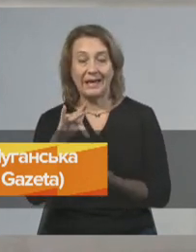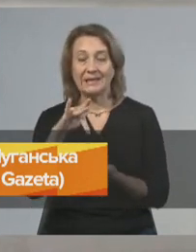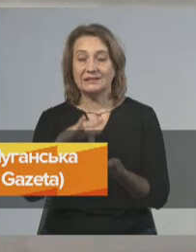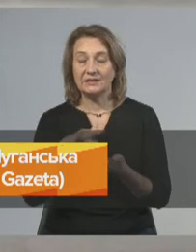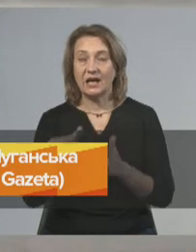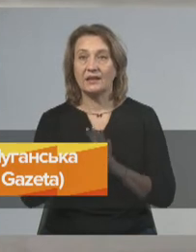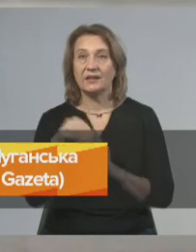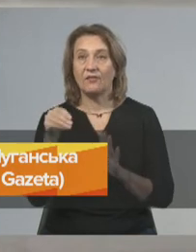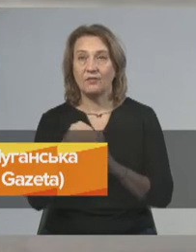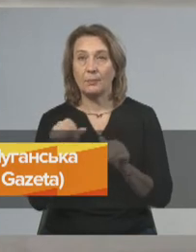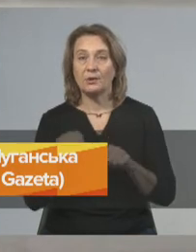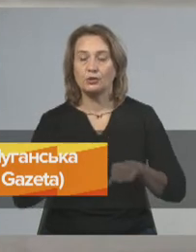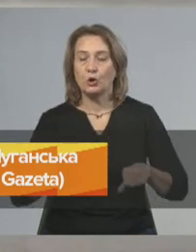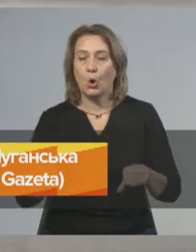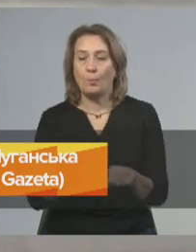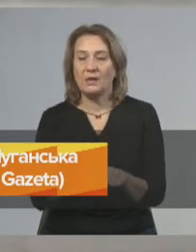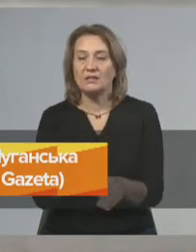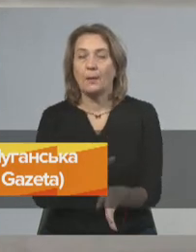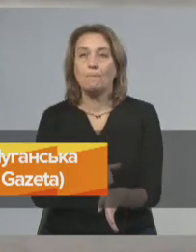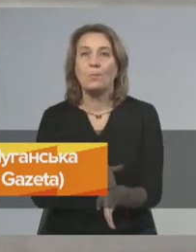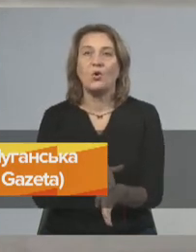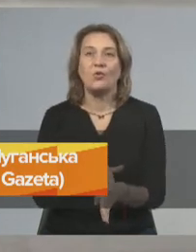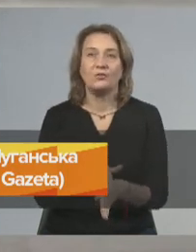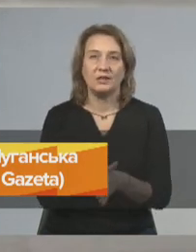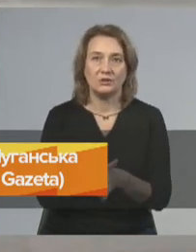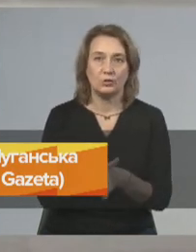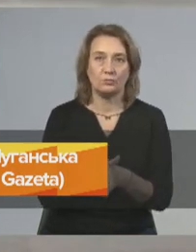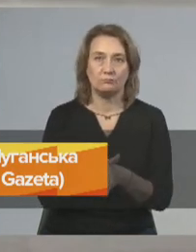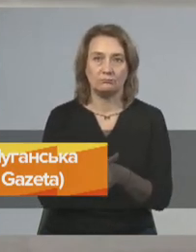the central election commission fully